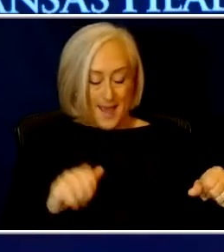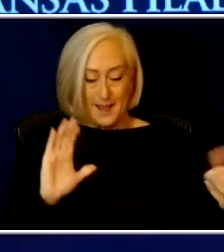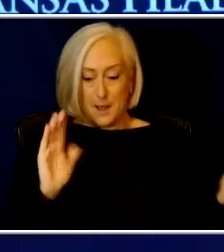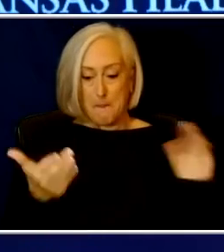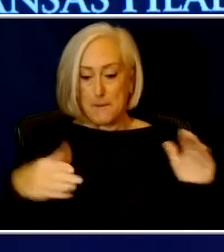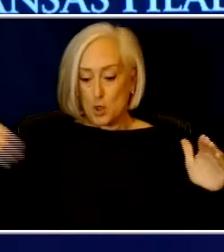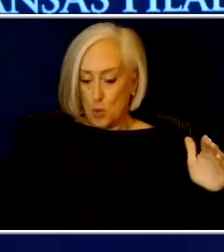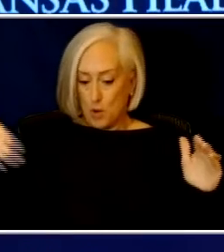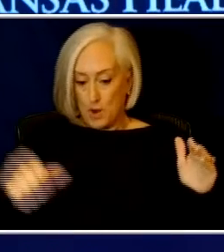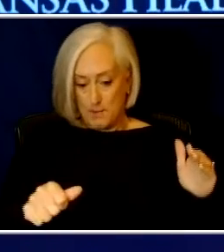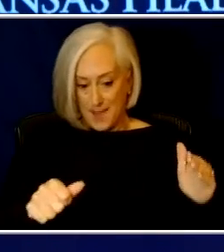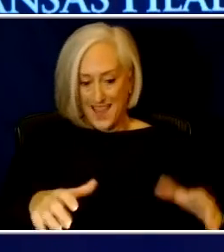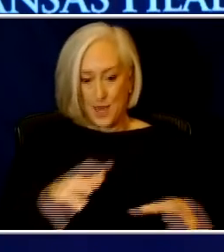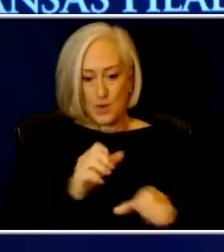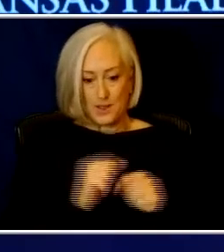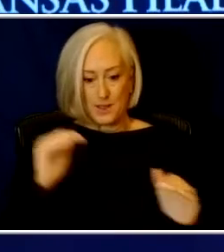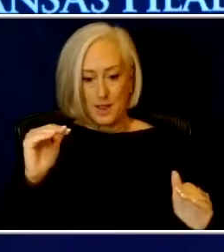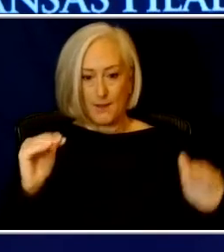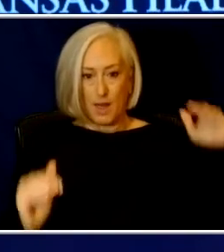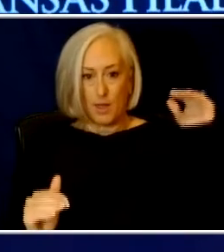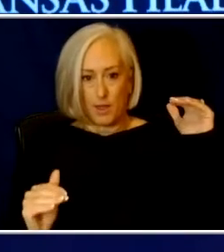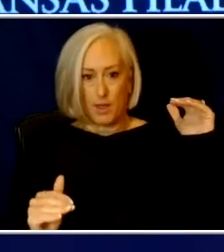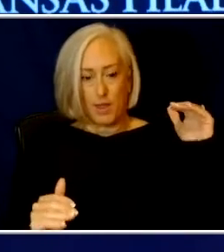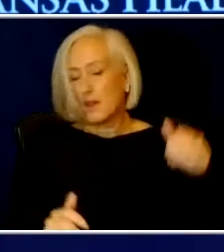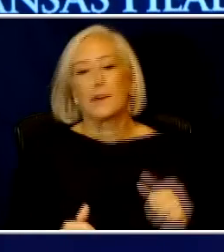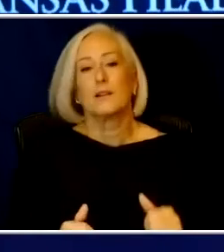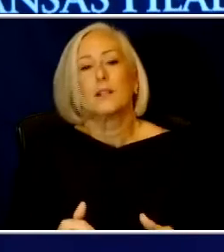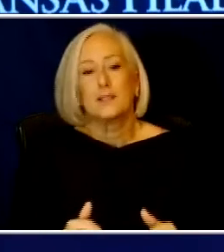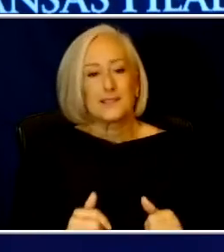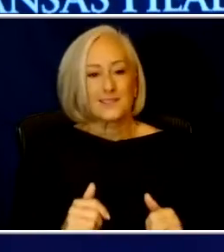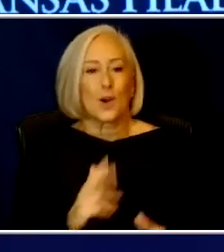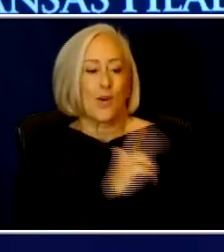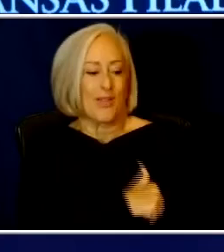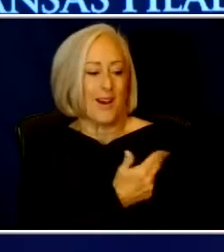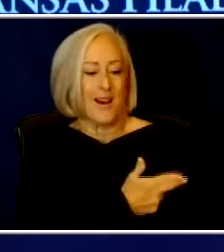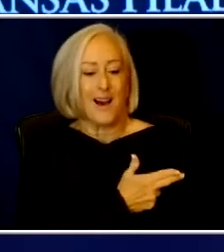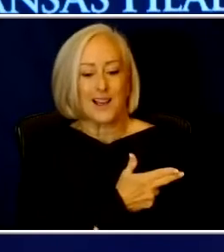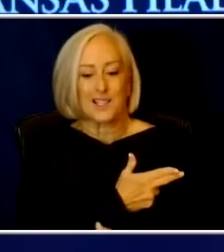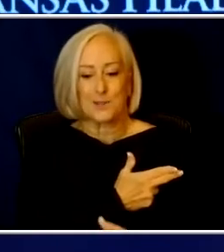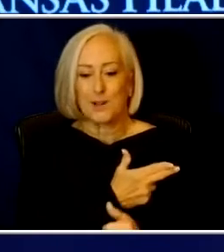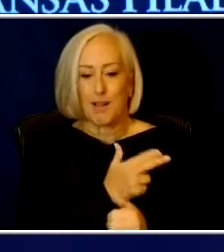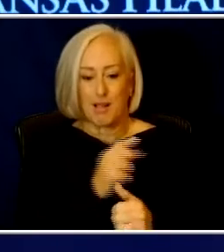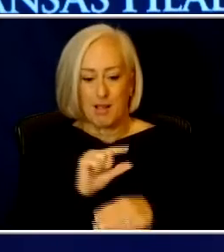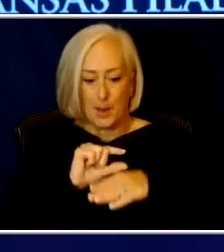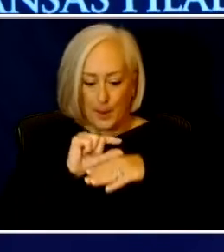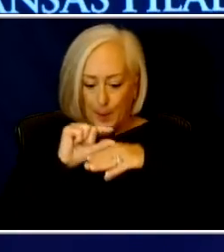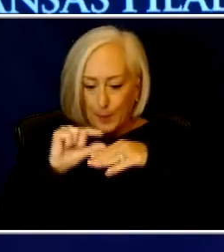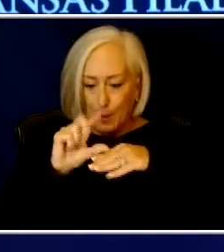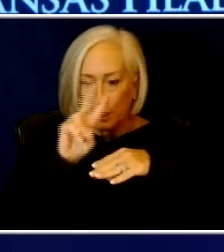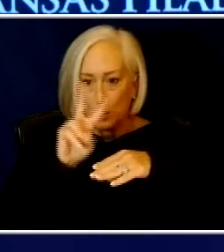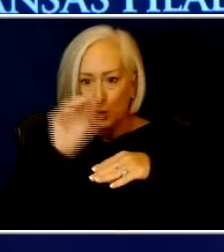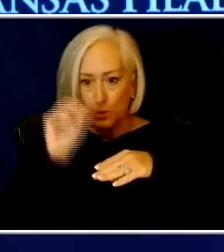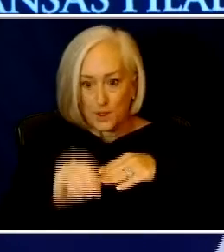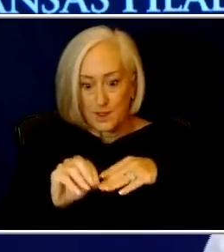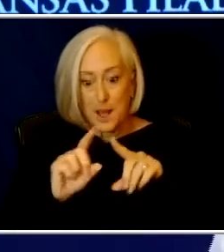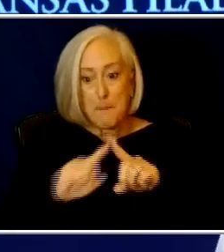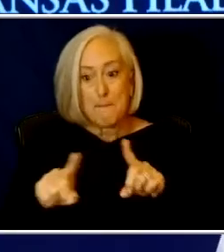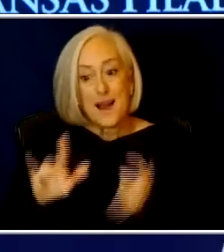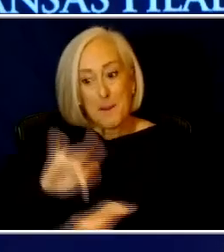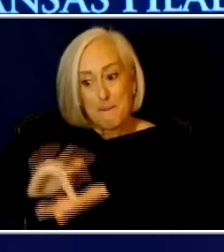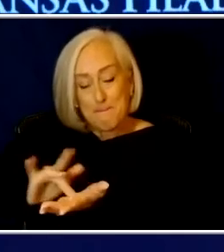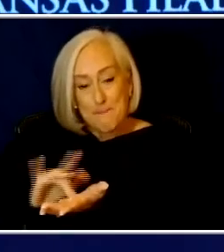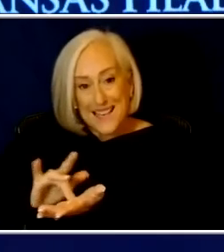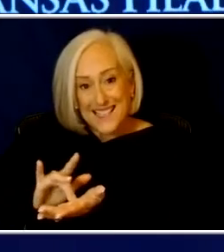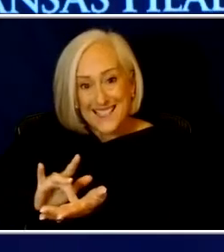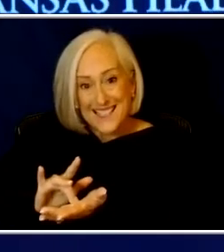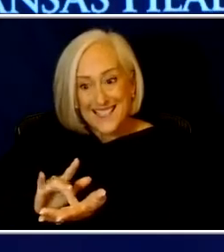cut reimbursement to hospitals. The average hospital margin is around 2%. Compare that to pharmaceuticals, which are much, like 10 or 20